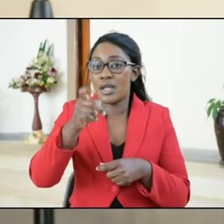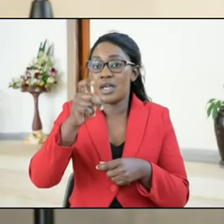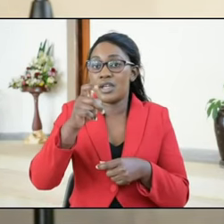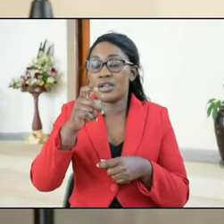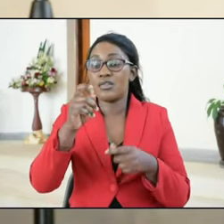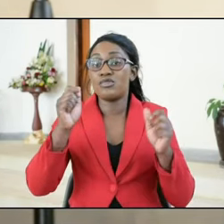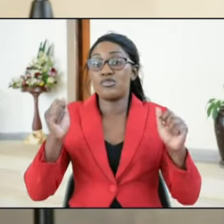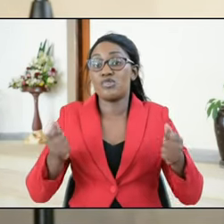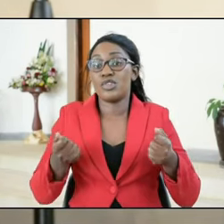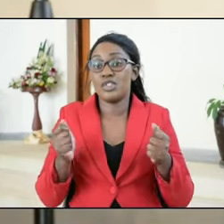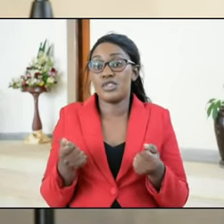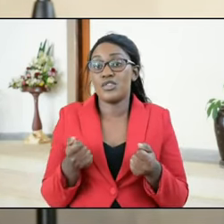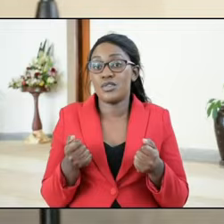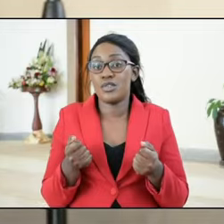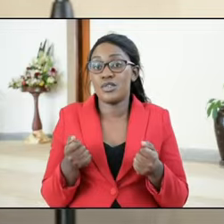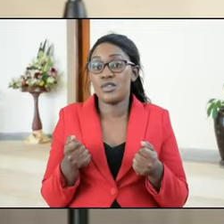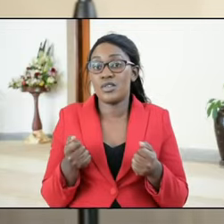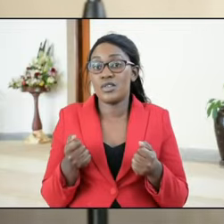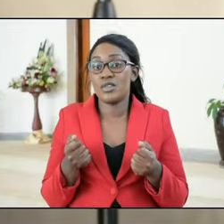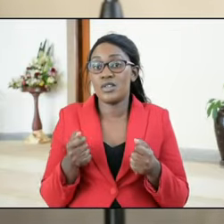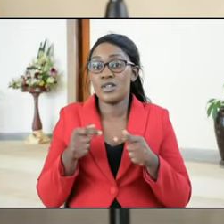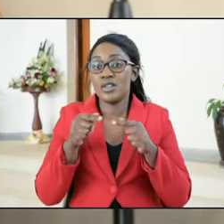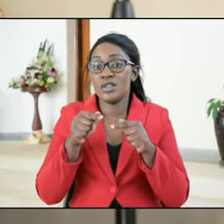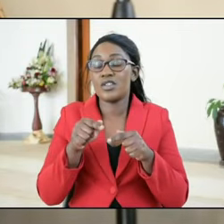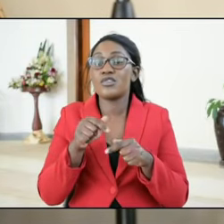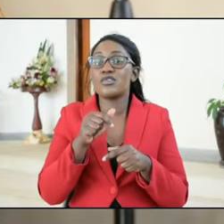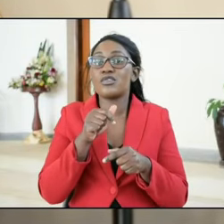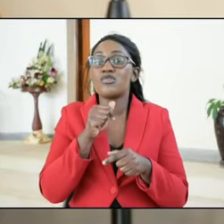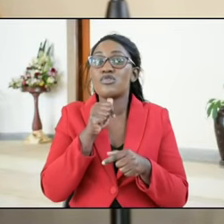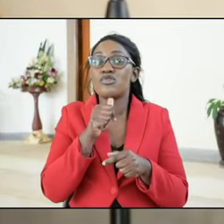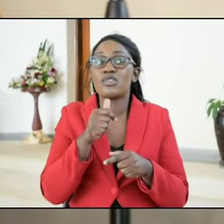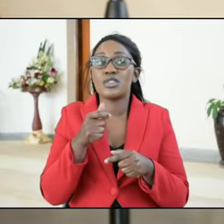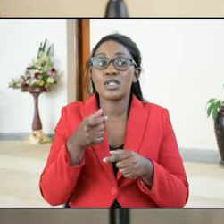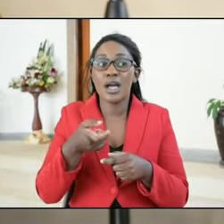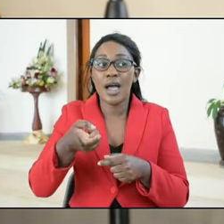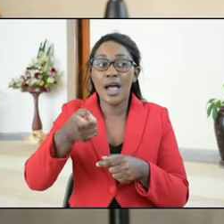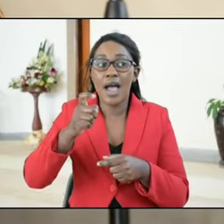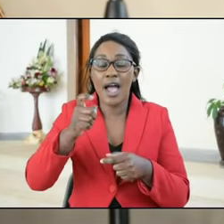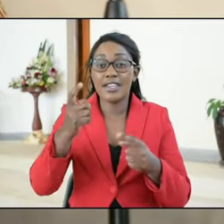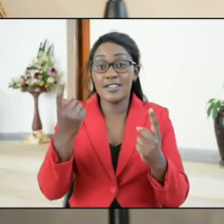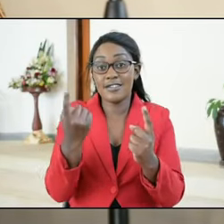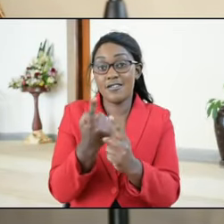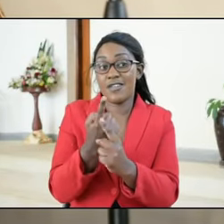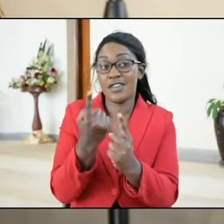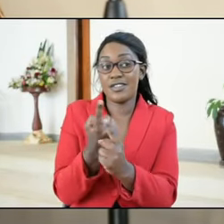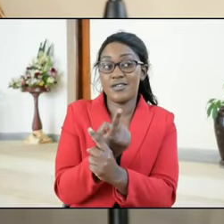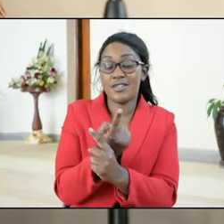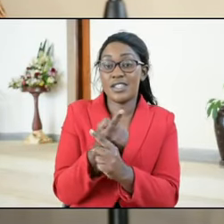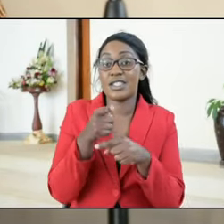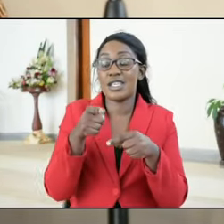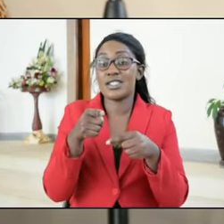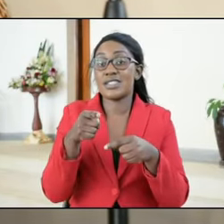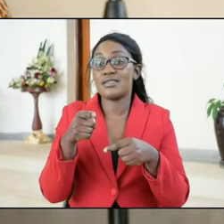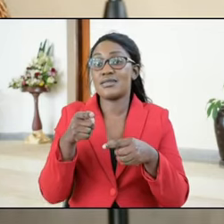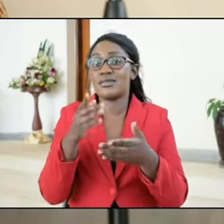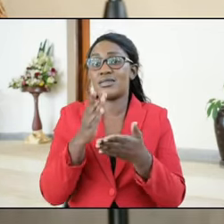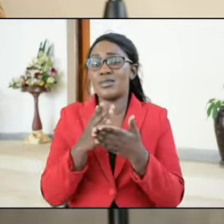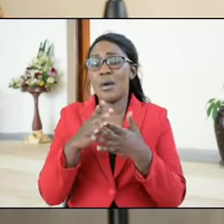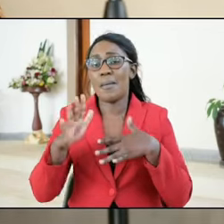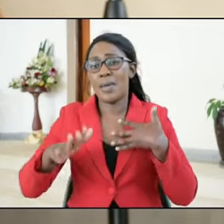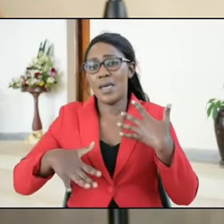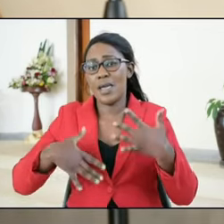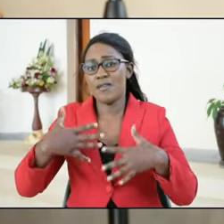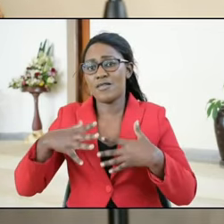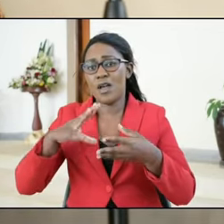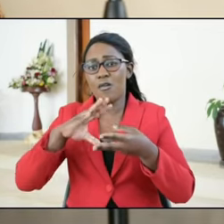tradition has got a way of adding itself on top of another, because you cannot annul it. It is a habit that is formed as time goes on. Mm-hmm.